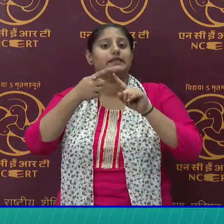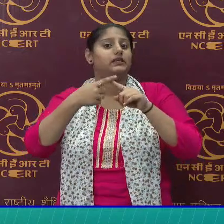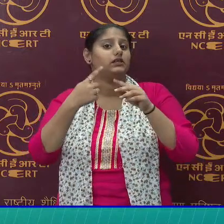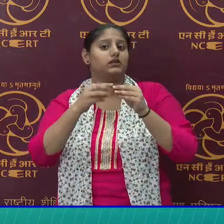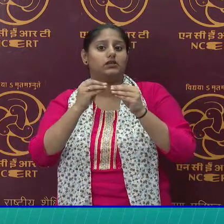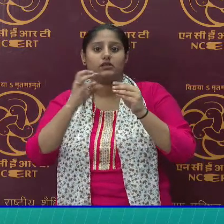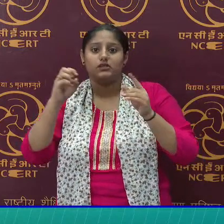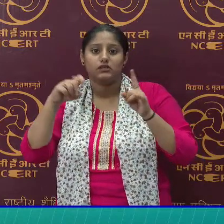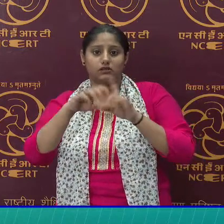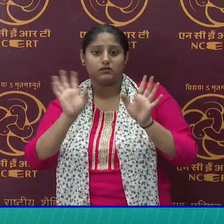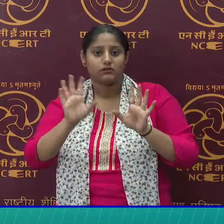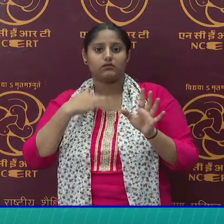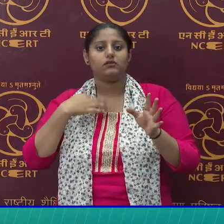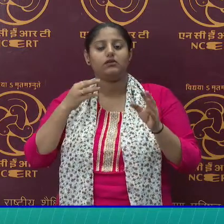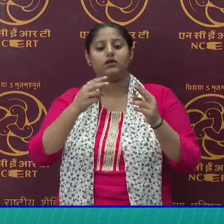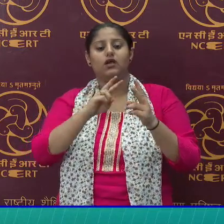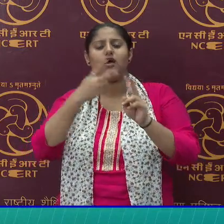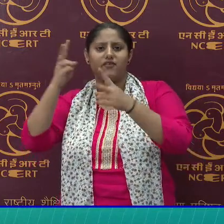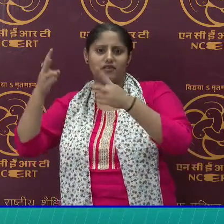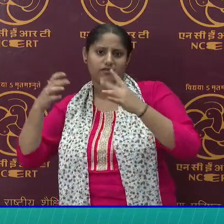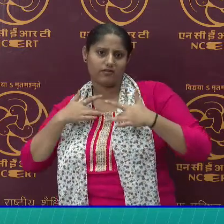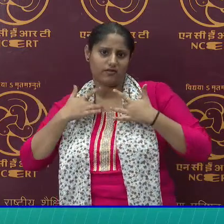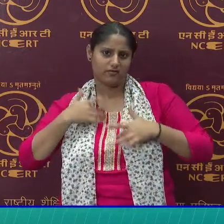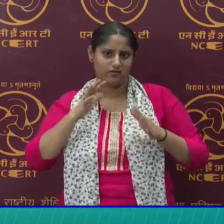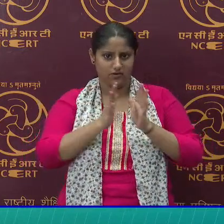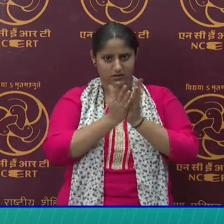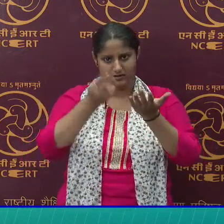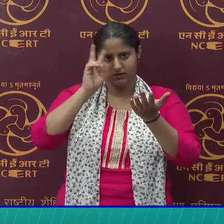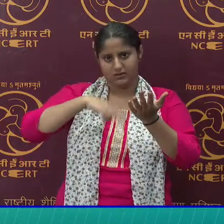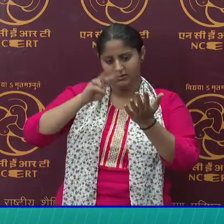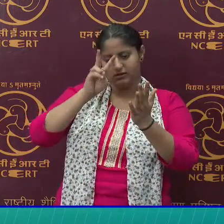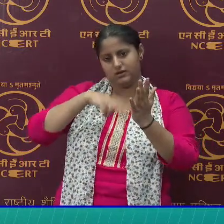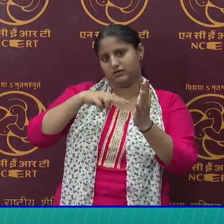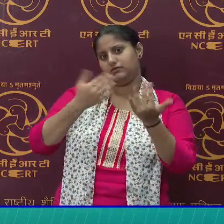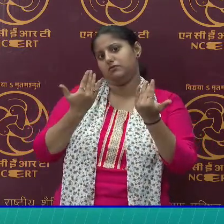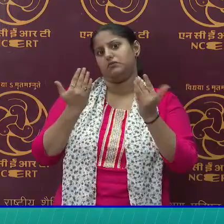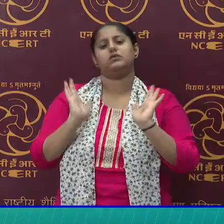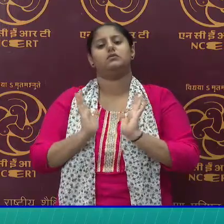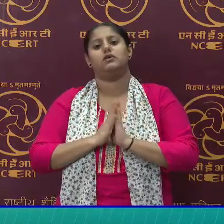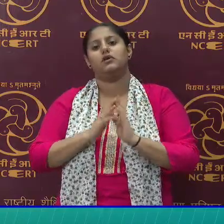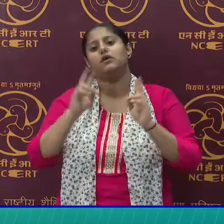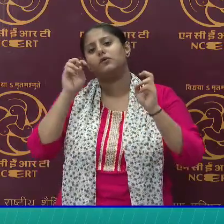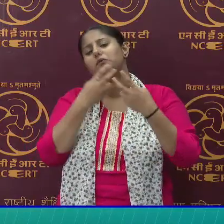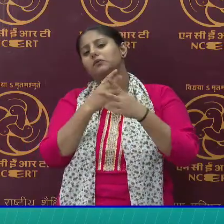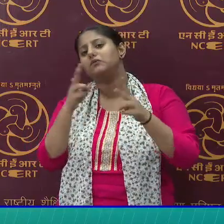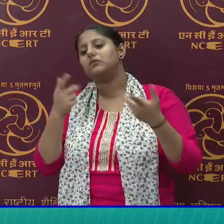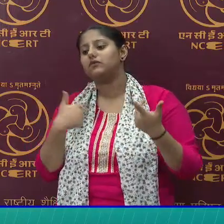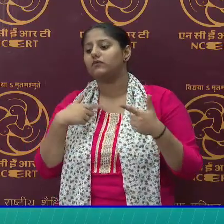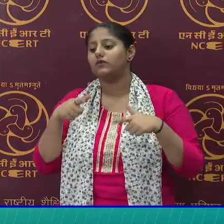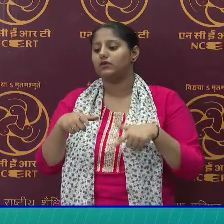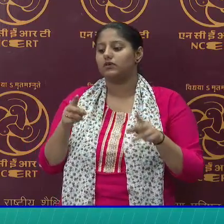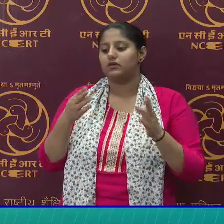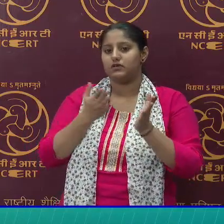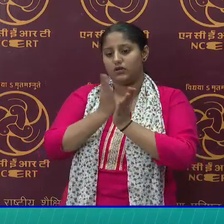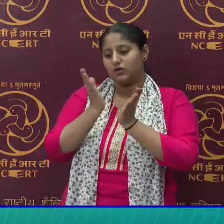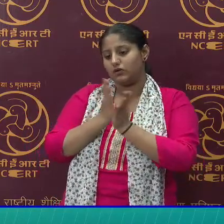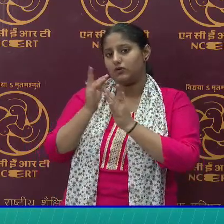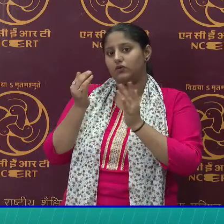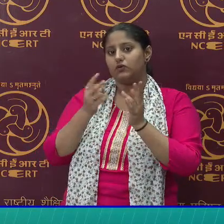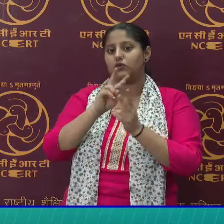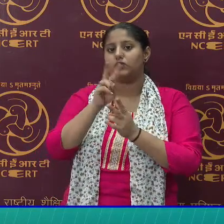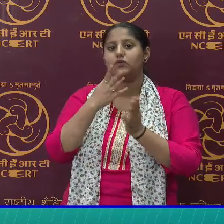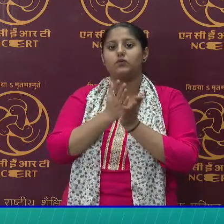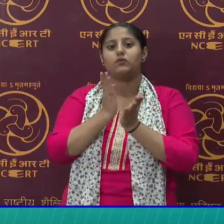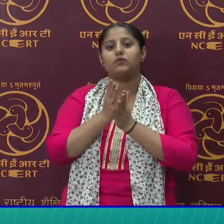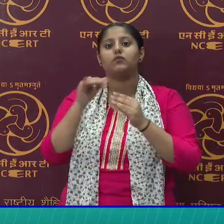material, interesting material to read. And So- anyway, inclusivity is a two-way process. If That's